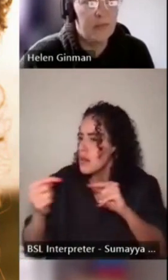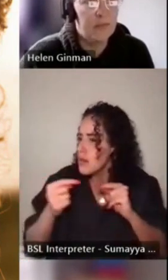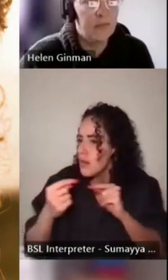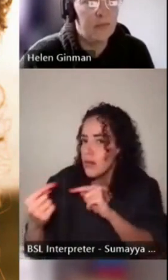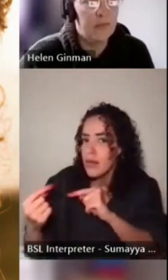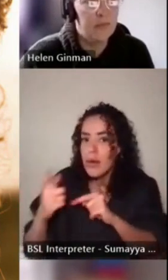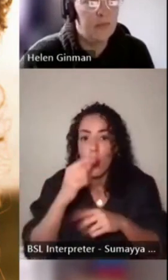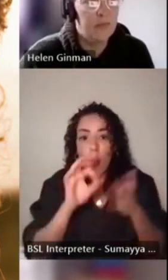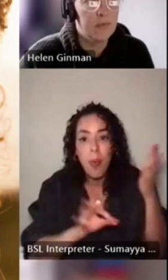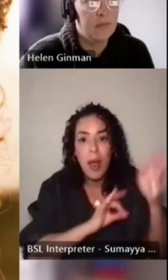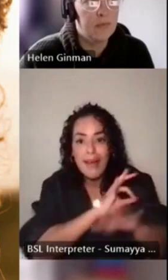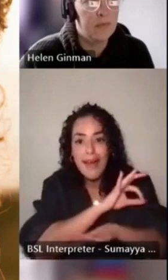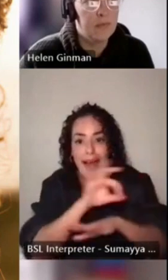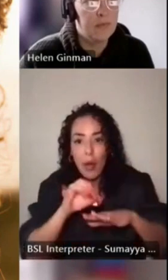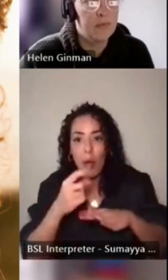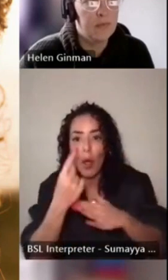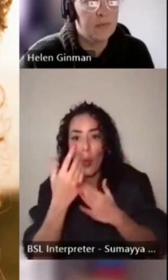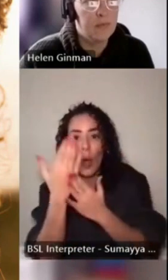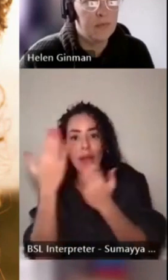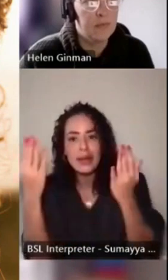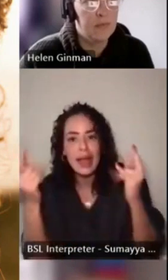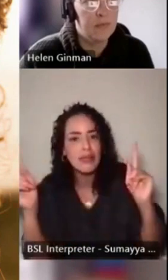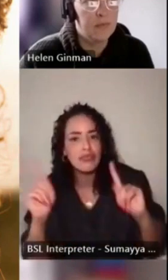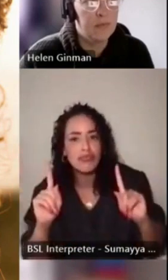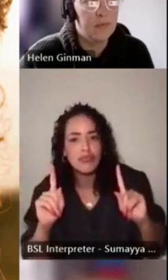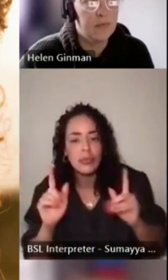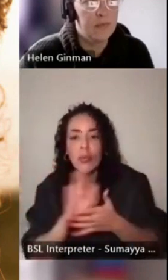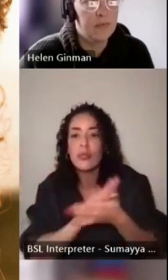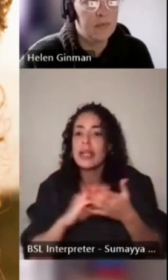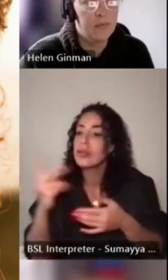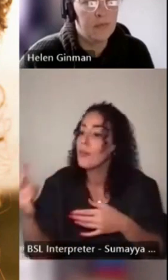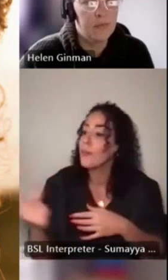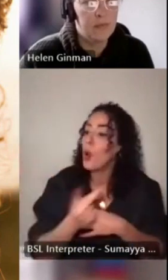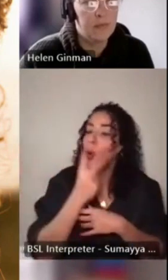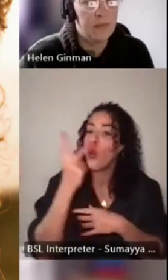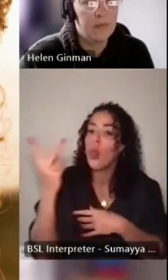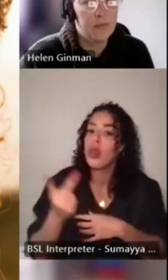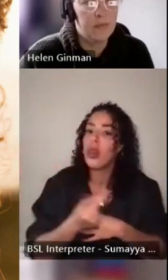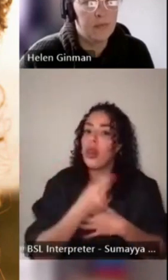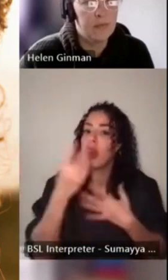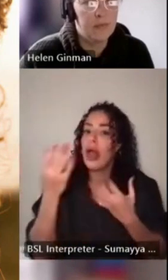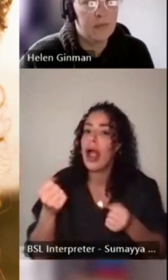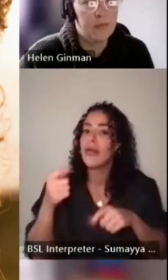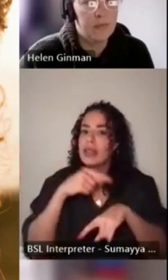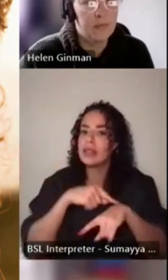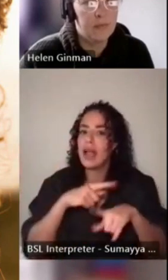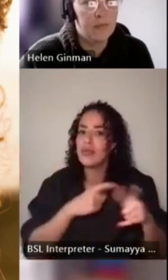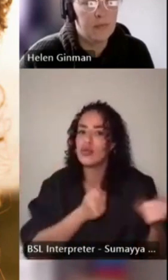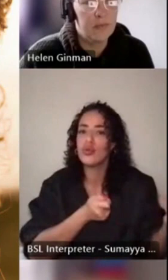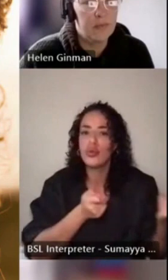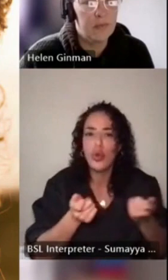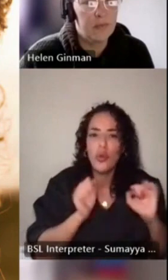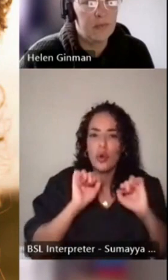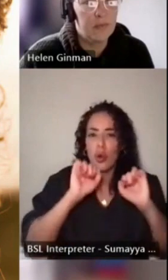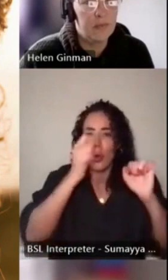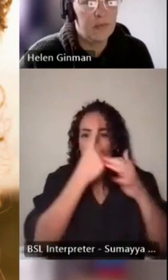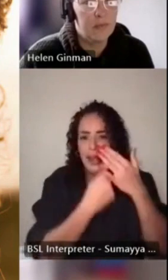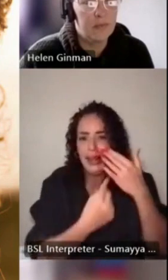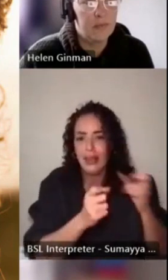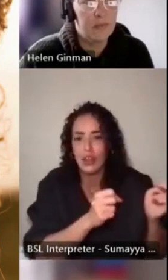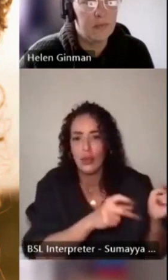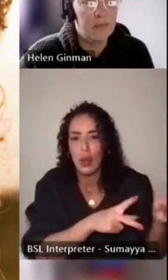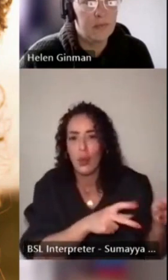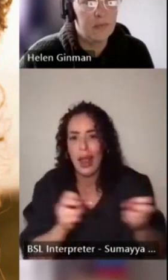give it a day? Because that allows both of you to sort of cope in the way that you need to. So the person that